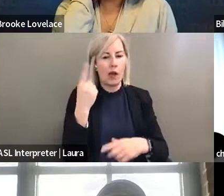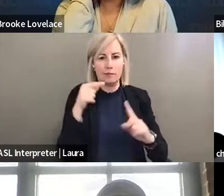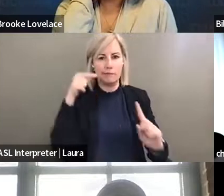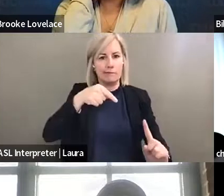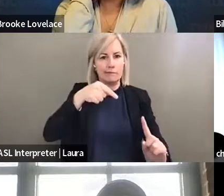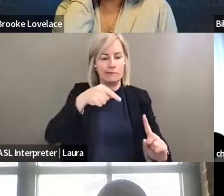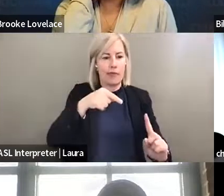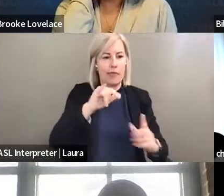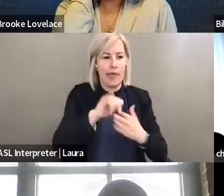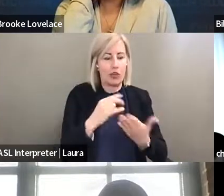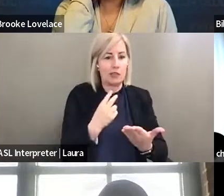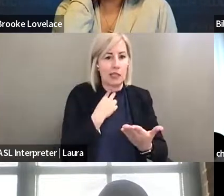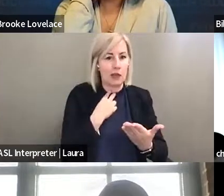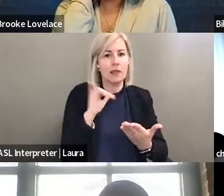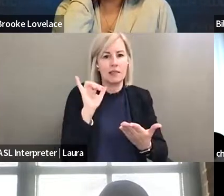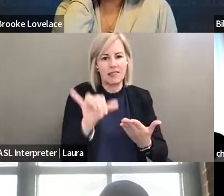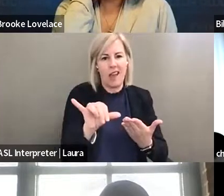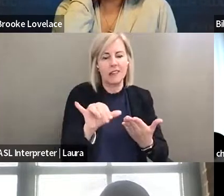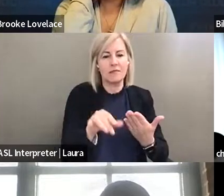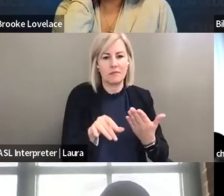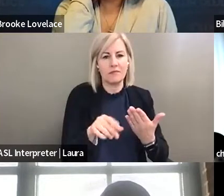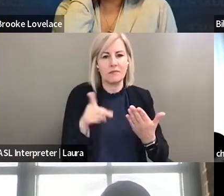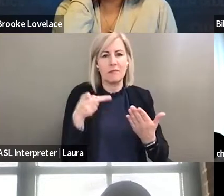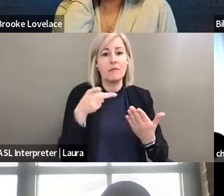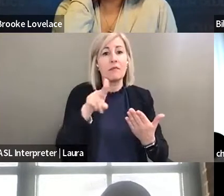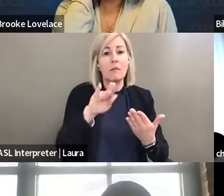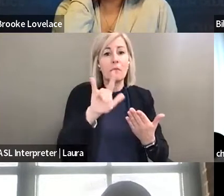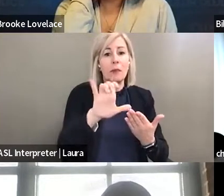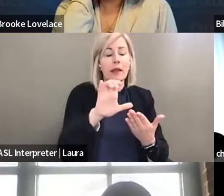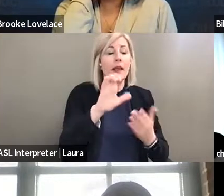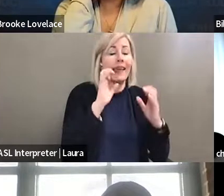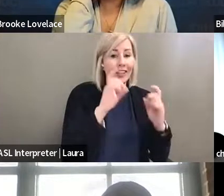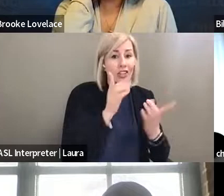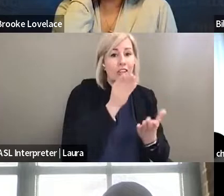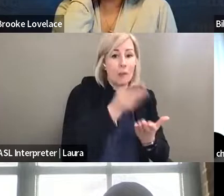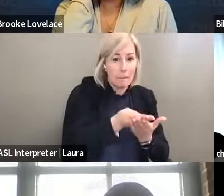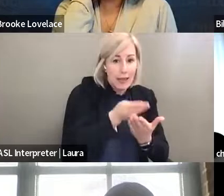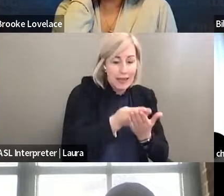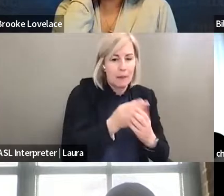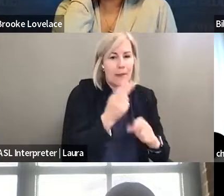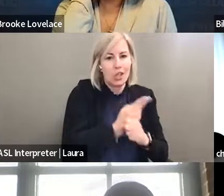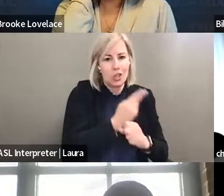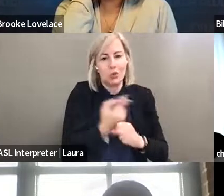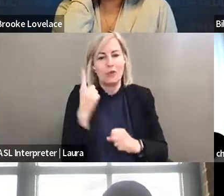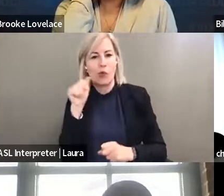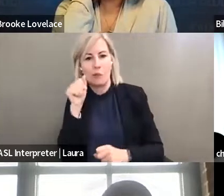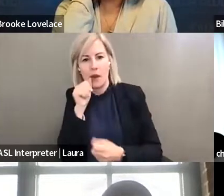is just simply the public education dollars being used for private